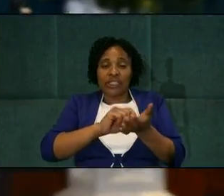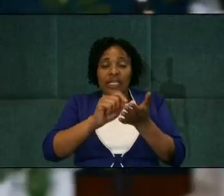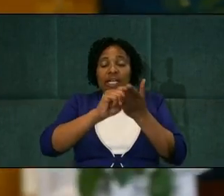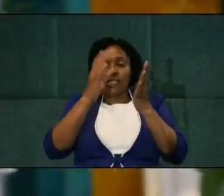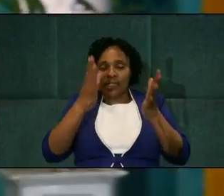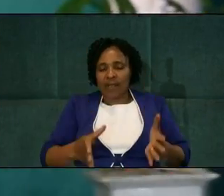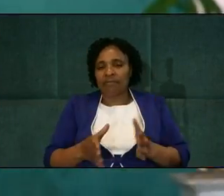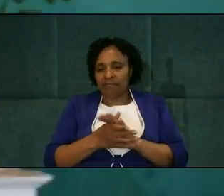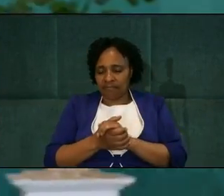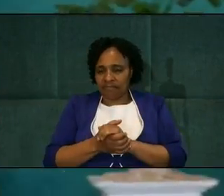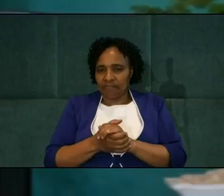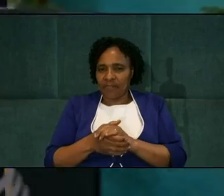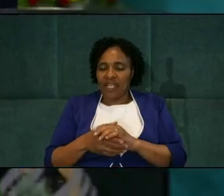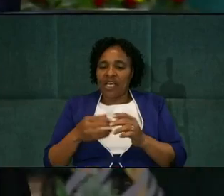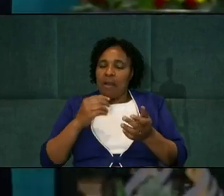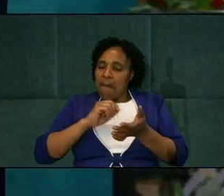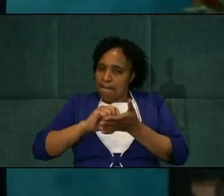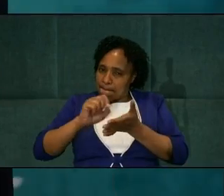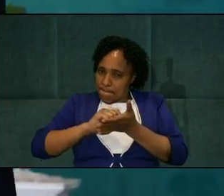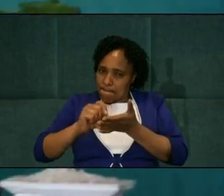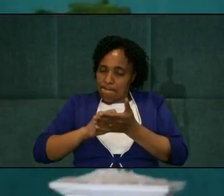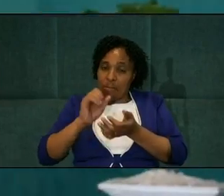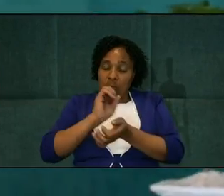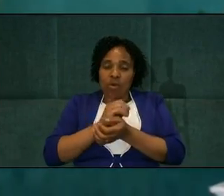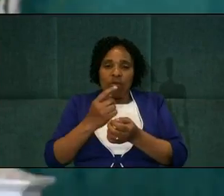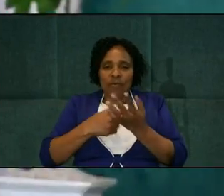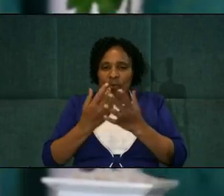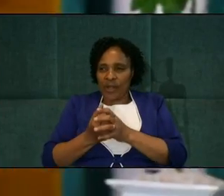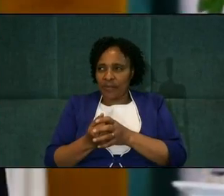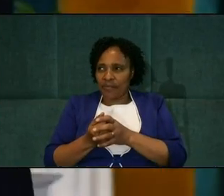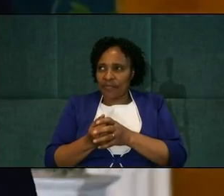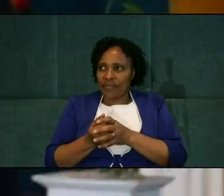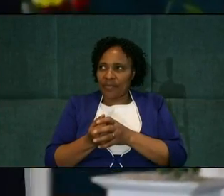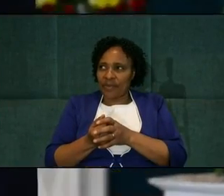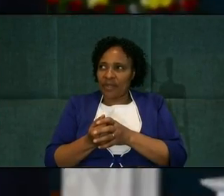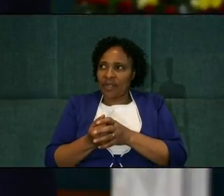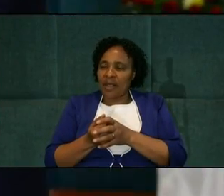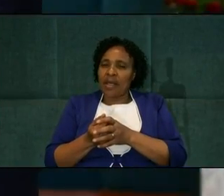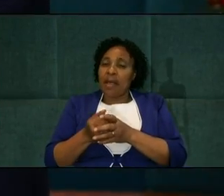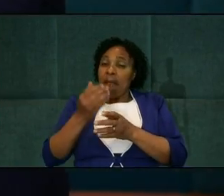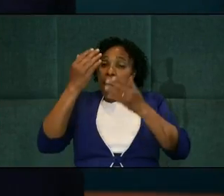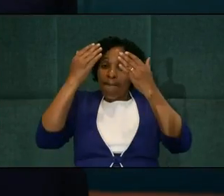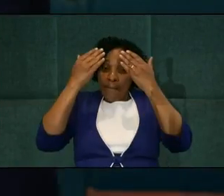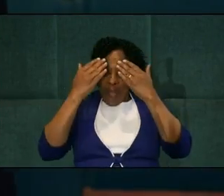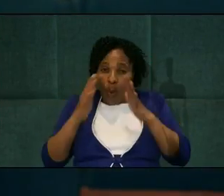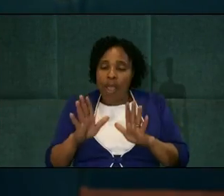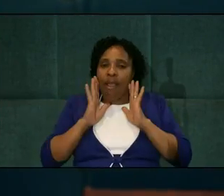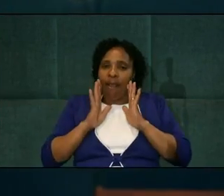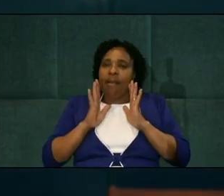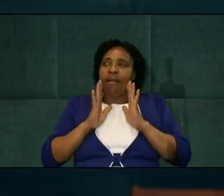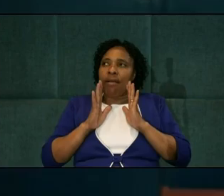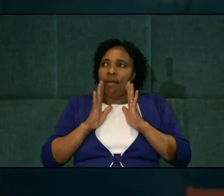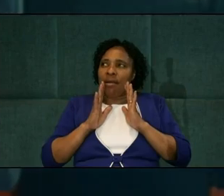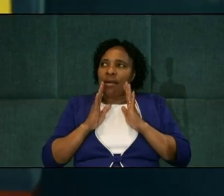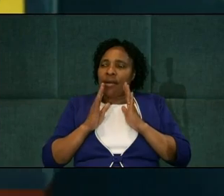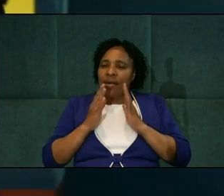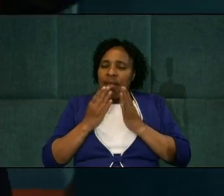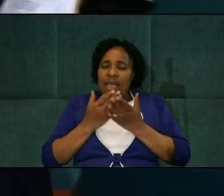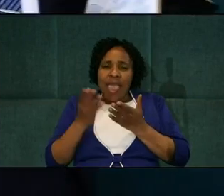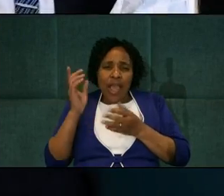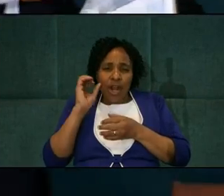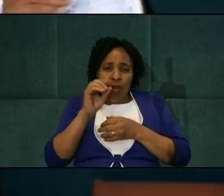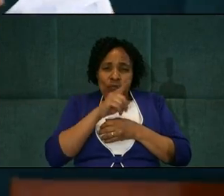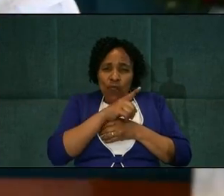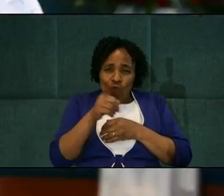Hebrews 3, verse 12, here's Paul writing. Beware, brethren, lest there be in any of you